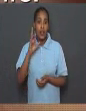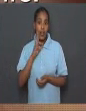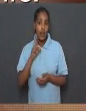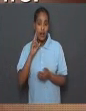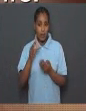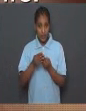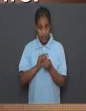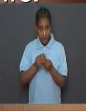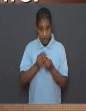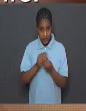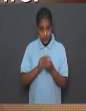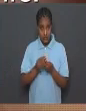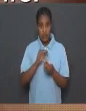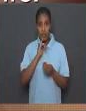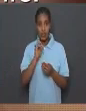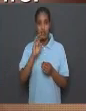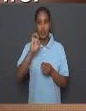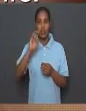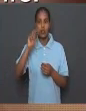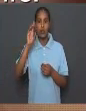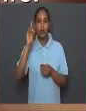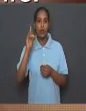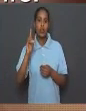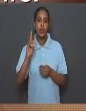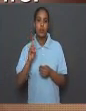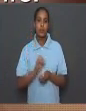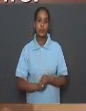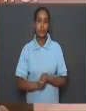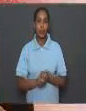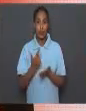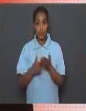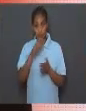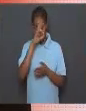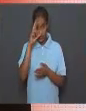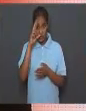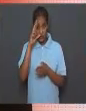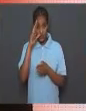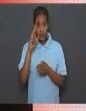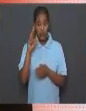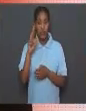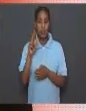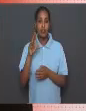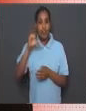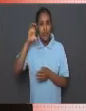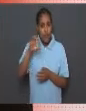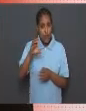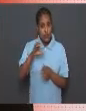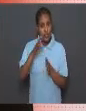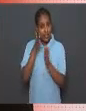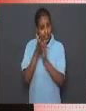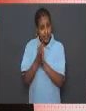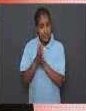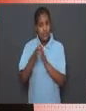Rubber relaxation is endothermic. For this reason, the force exerted by